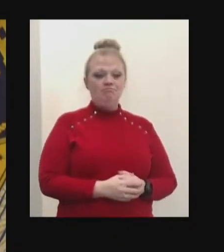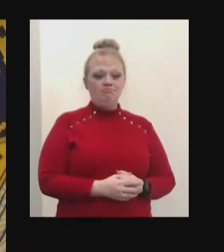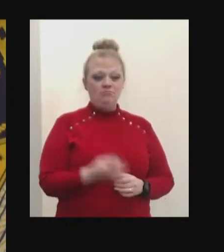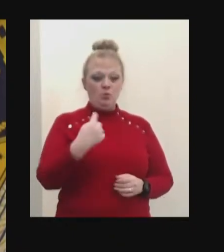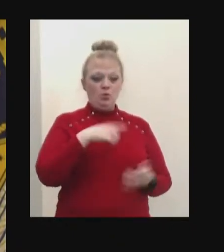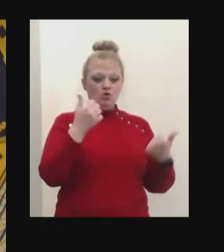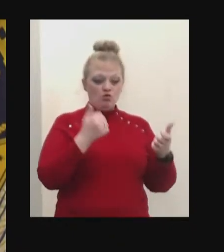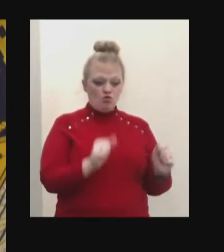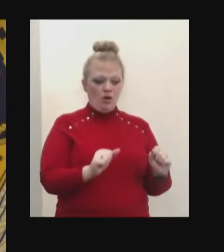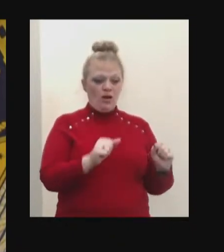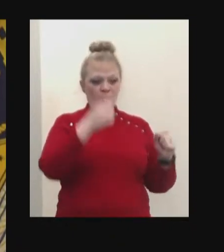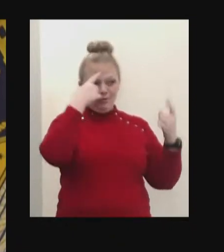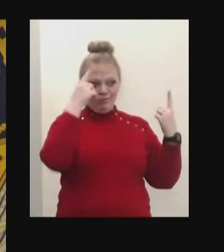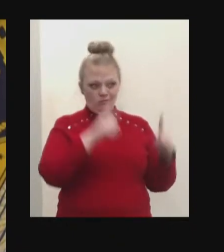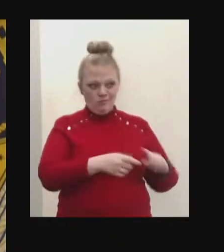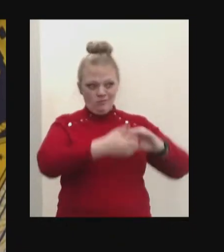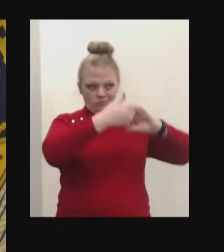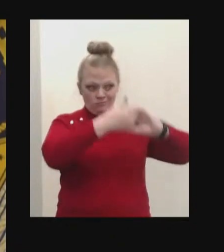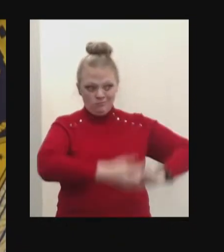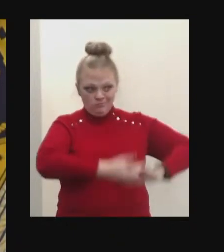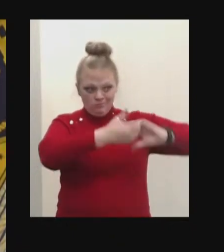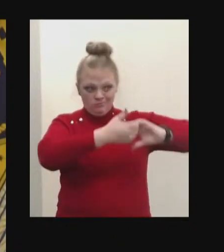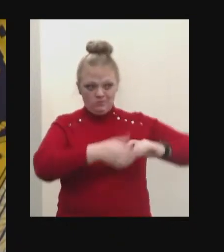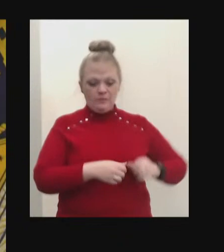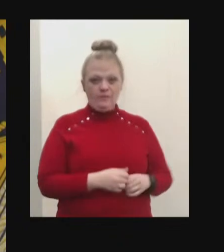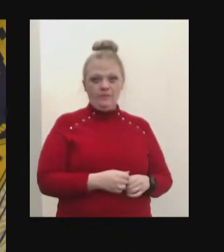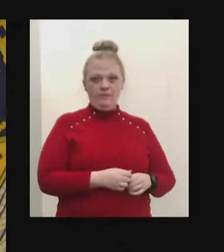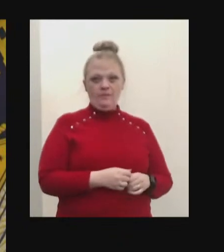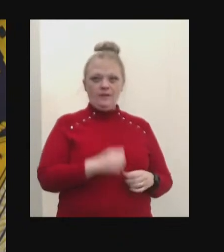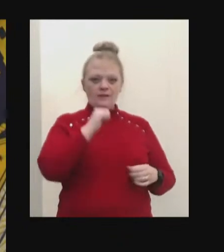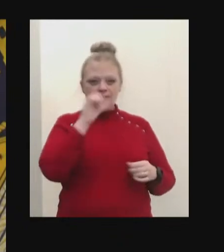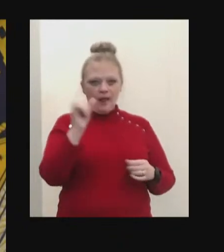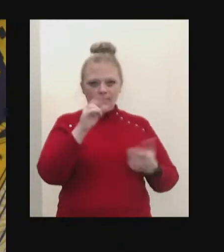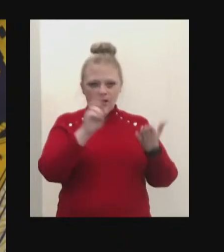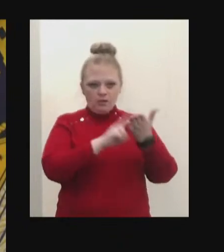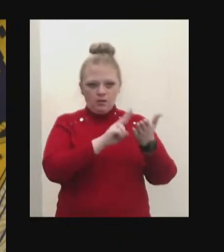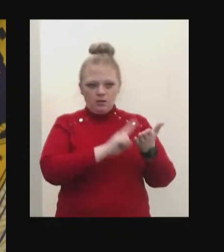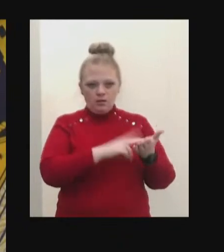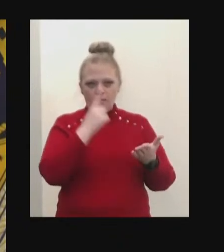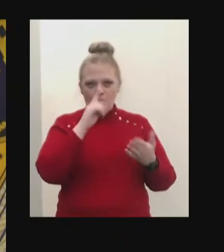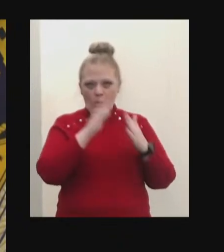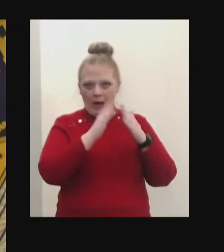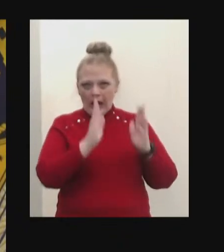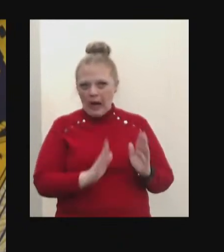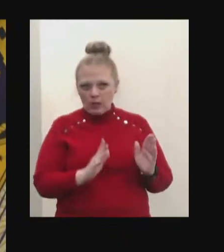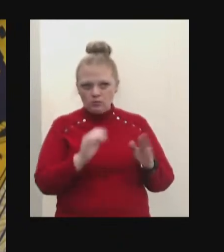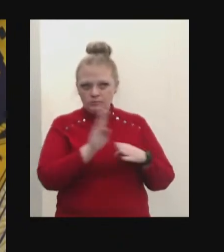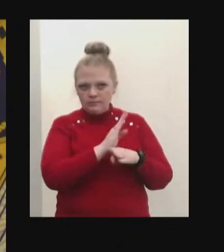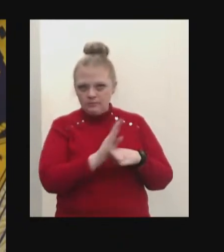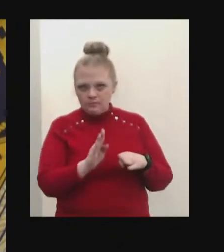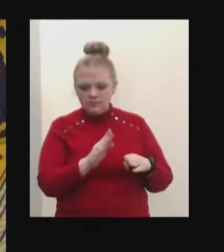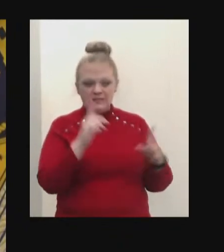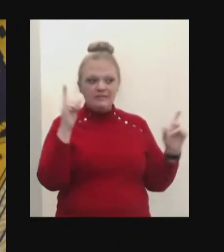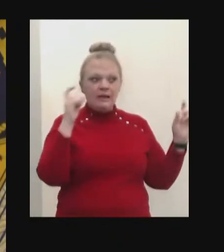deal done, and unlike signing a lease for a house or a business, this is a very complicated transaction, and it has